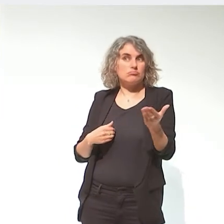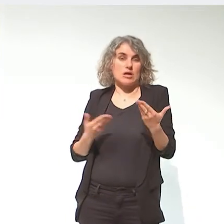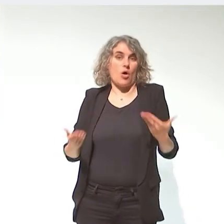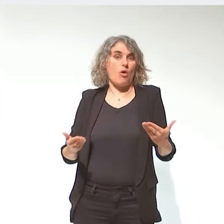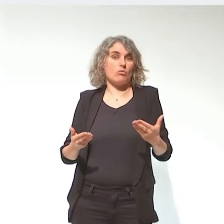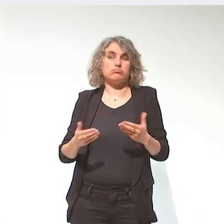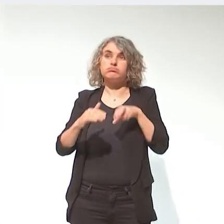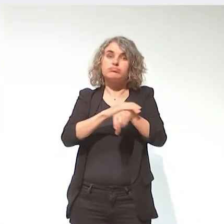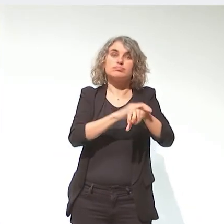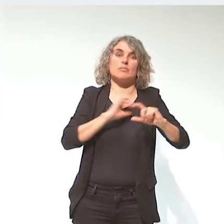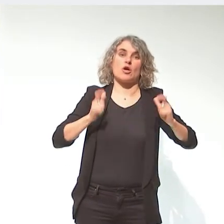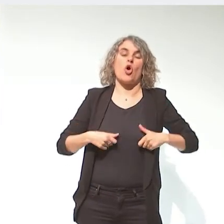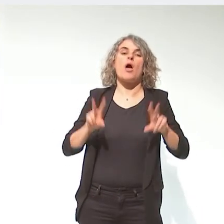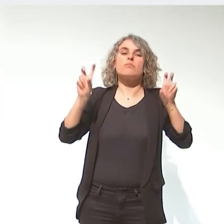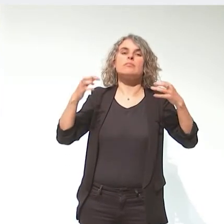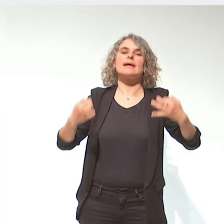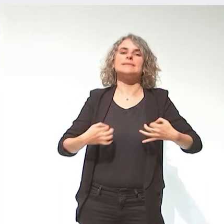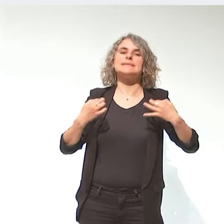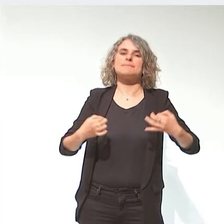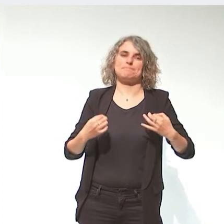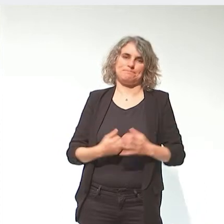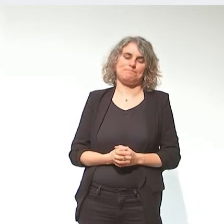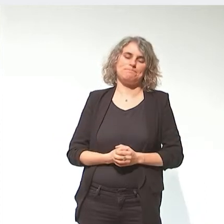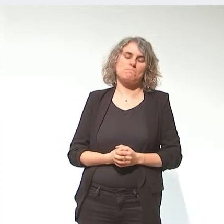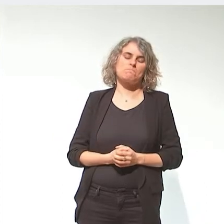in some severe